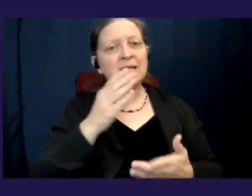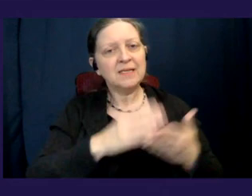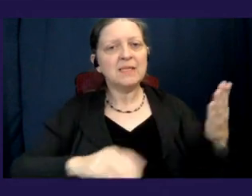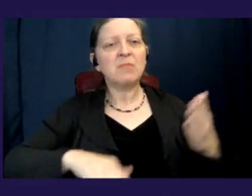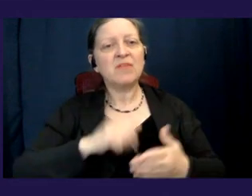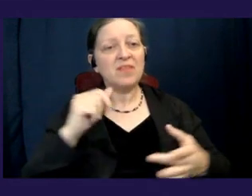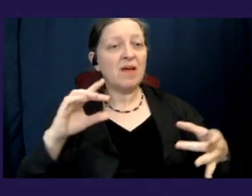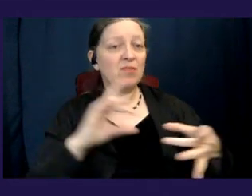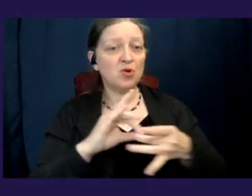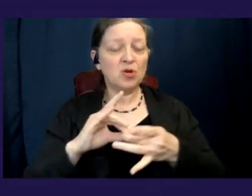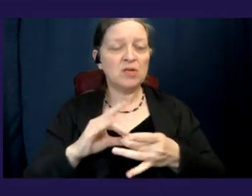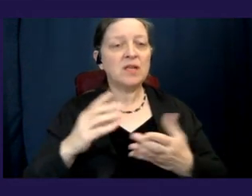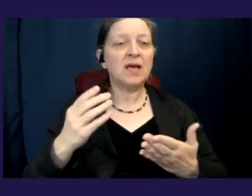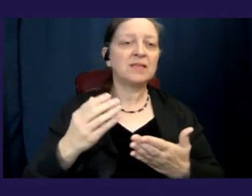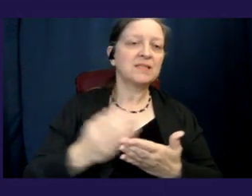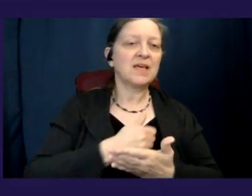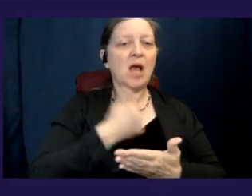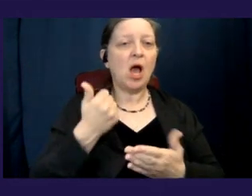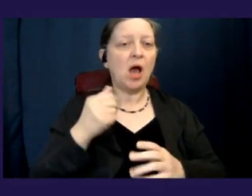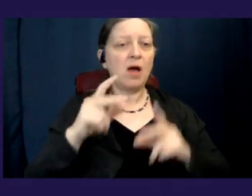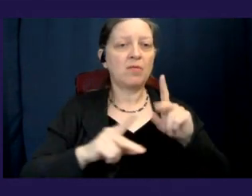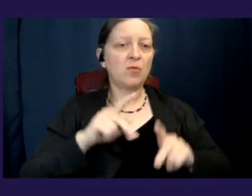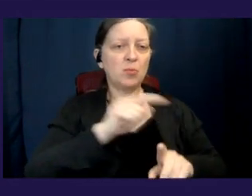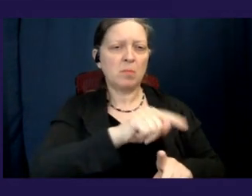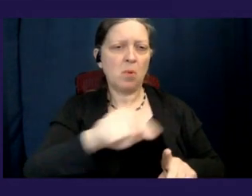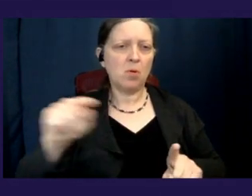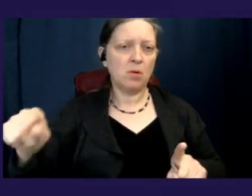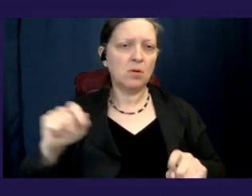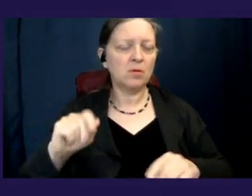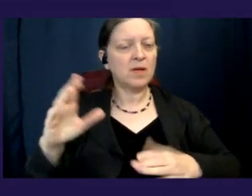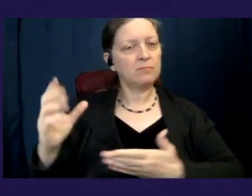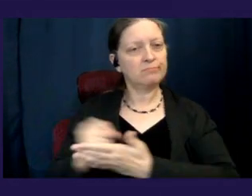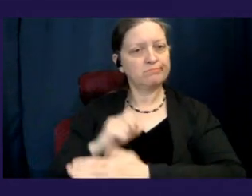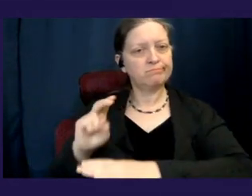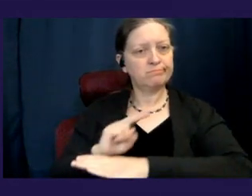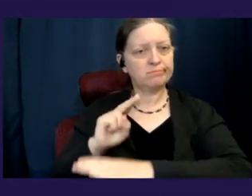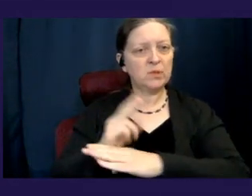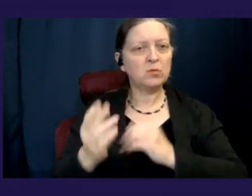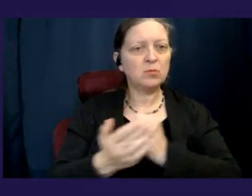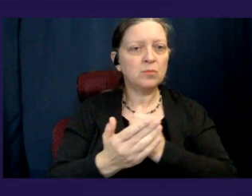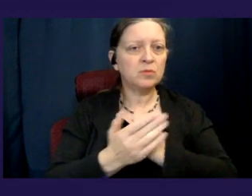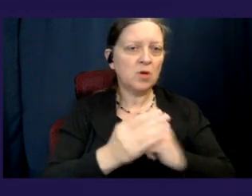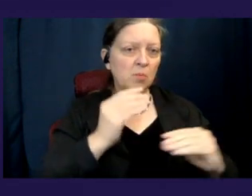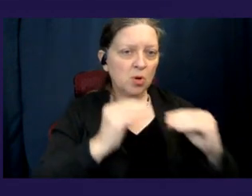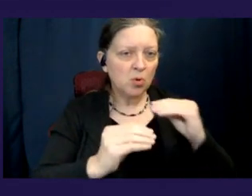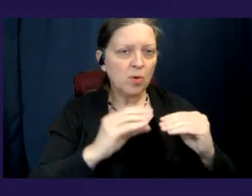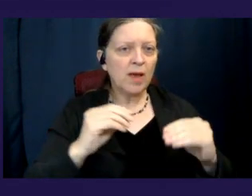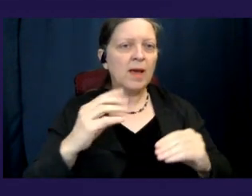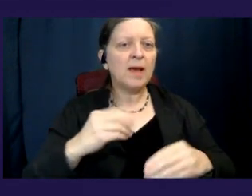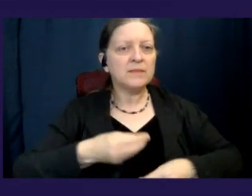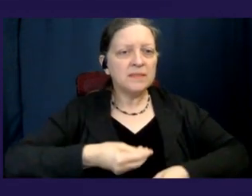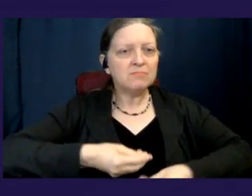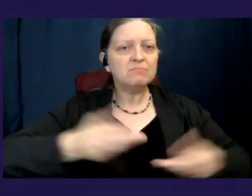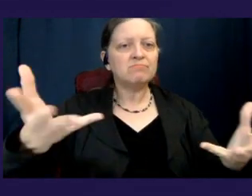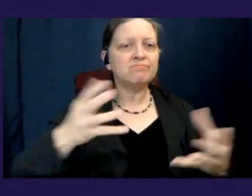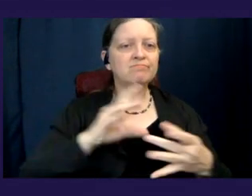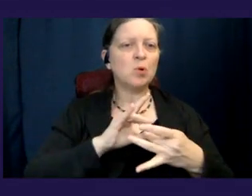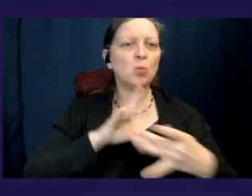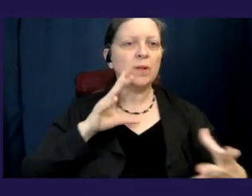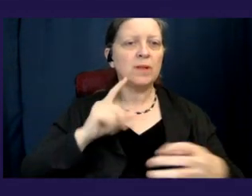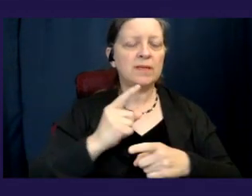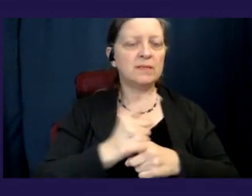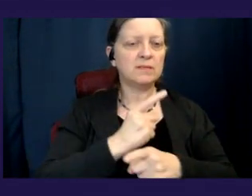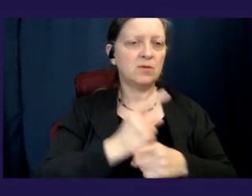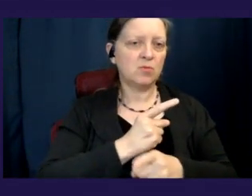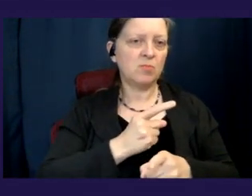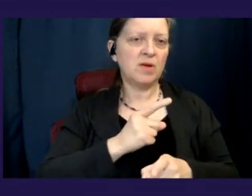information can use to help correct and get that information out there. But in order to seed that space, sometimes I think maybe thinking about